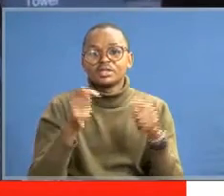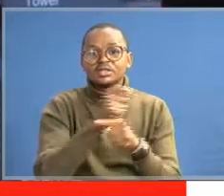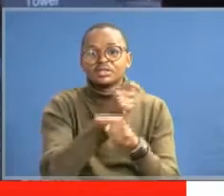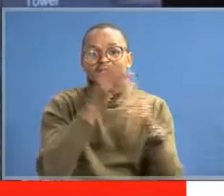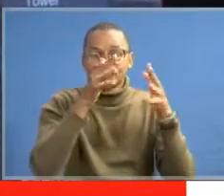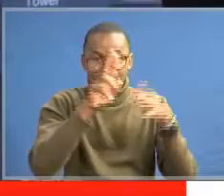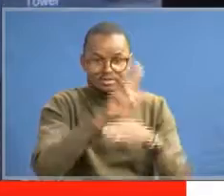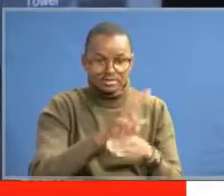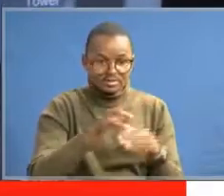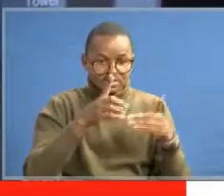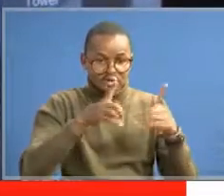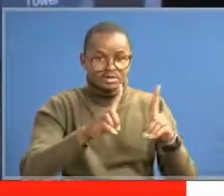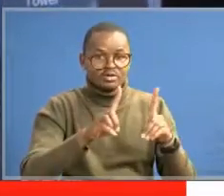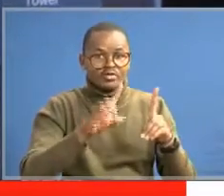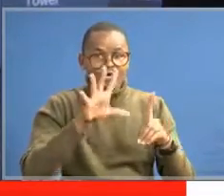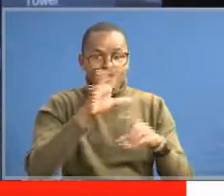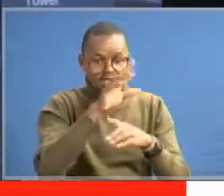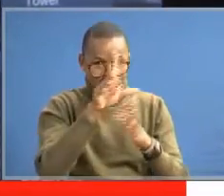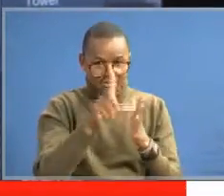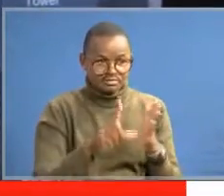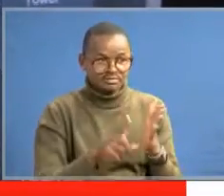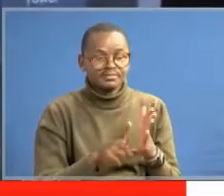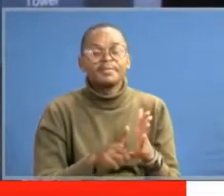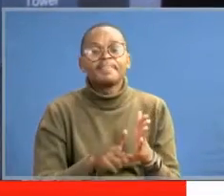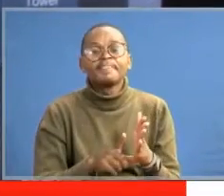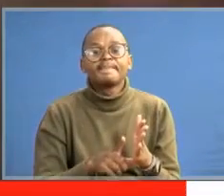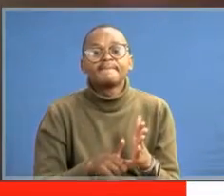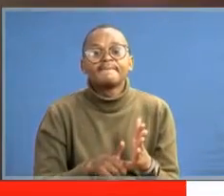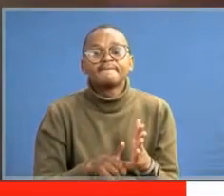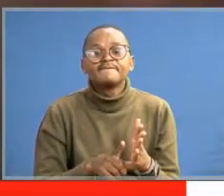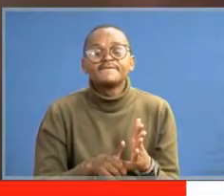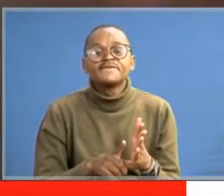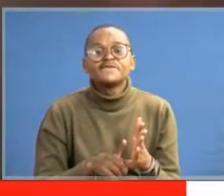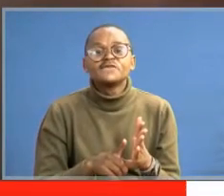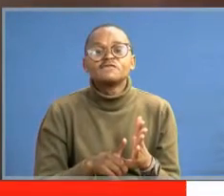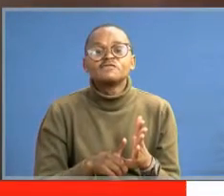can use this during their flight lessons. Good correction.